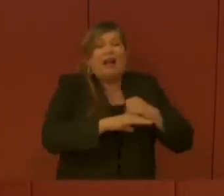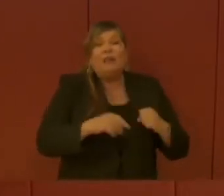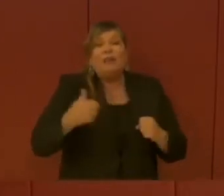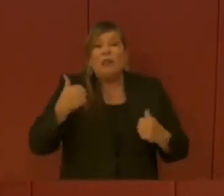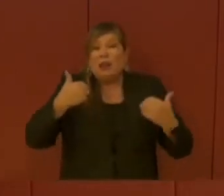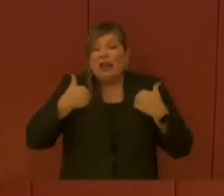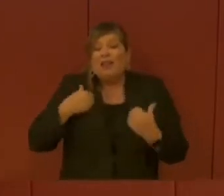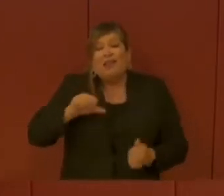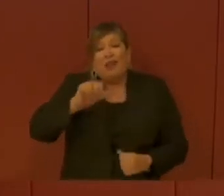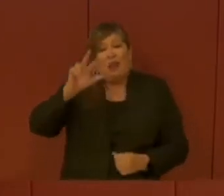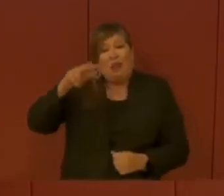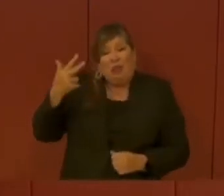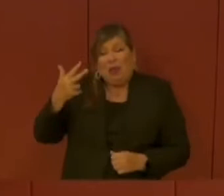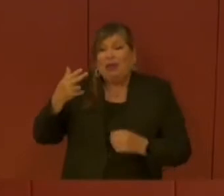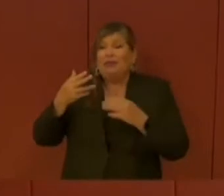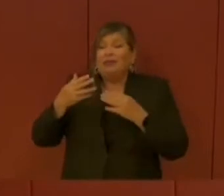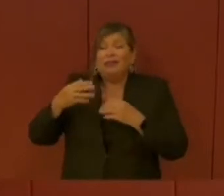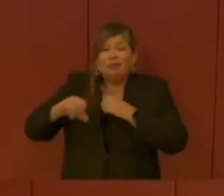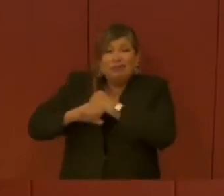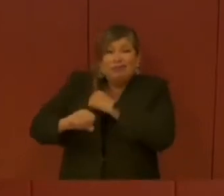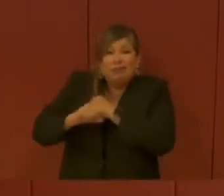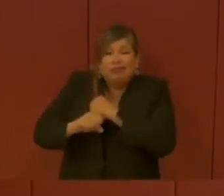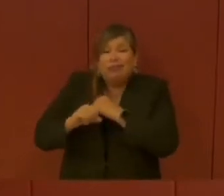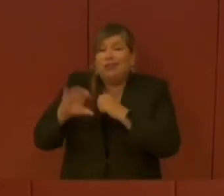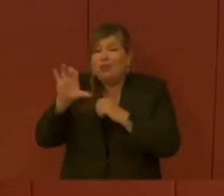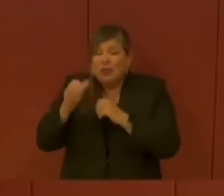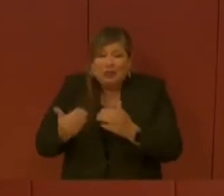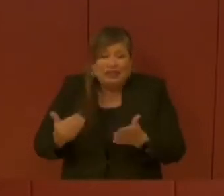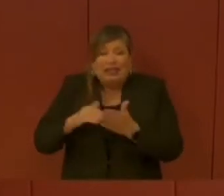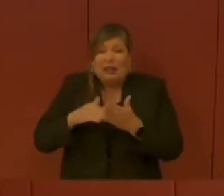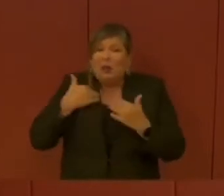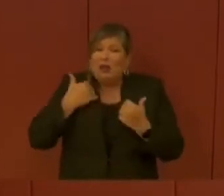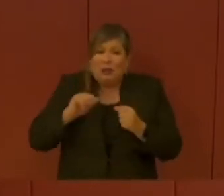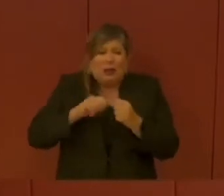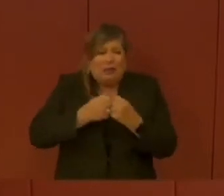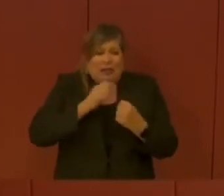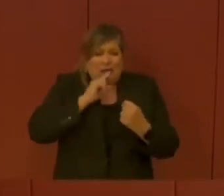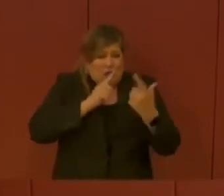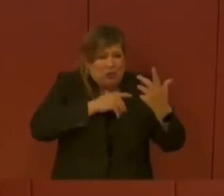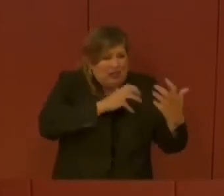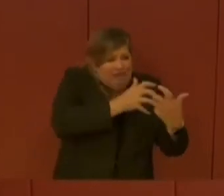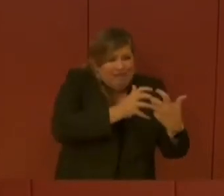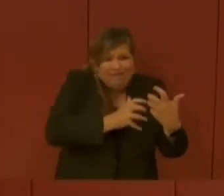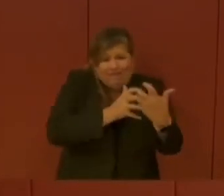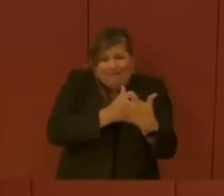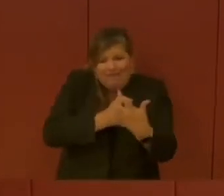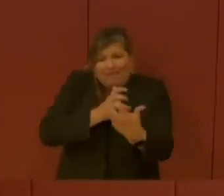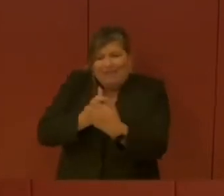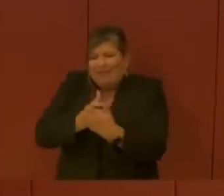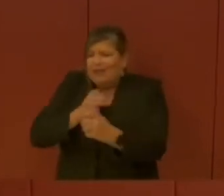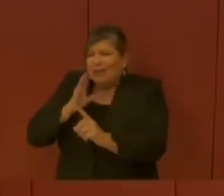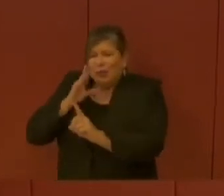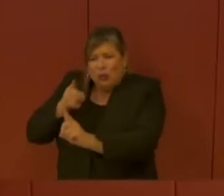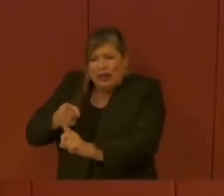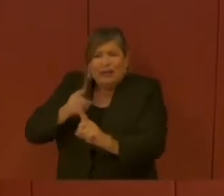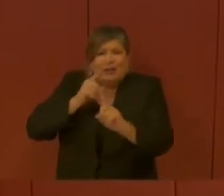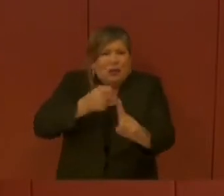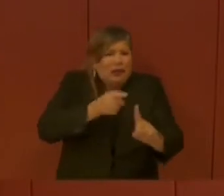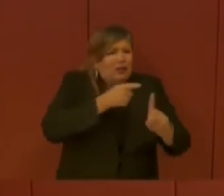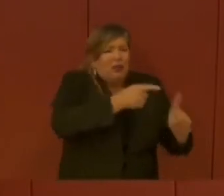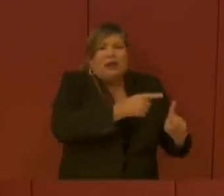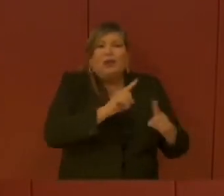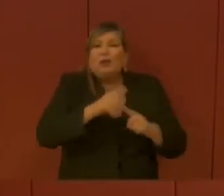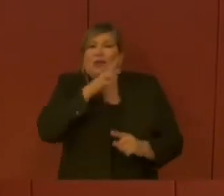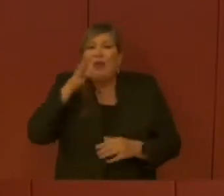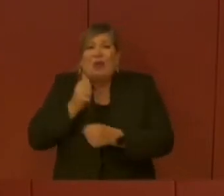do just the same. So we're trying to do this in a very granular level, reach out to farm workers directly, reach out to